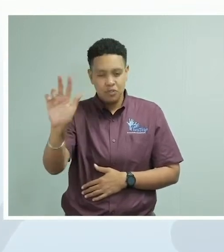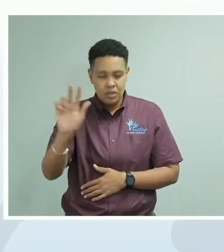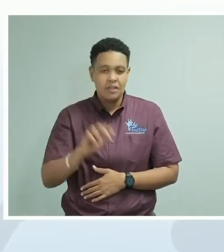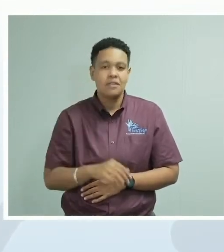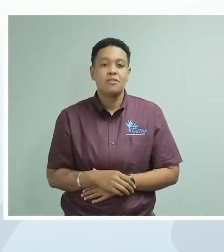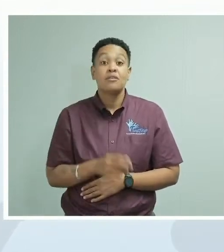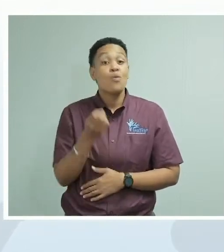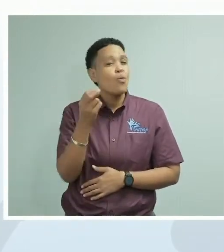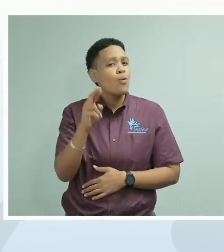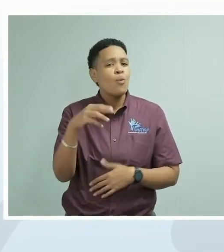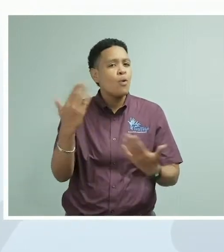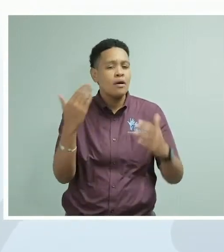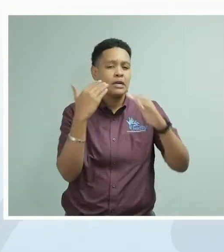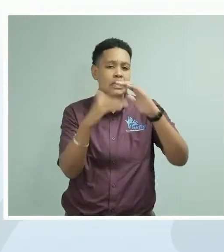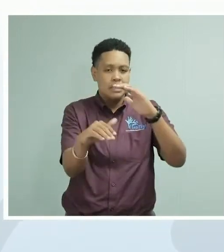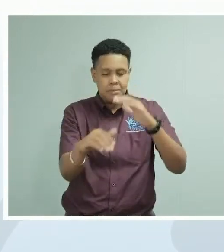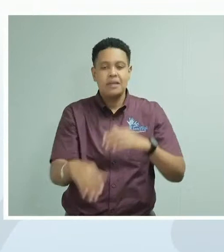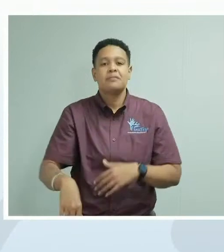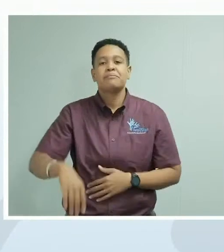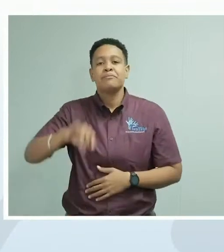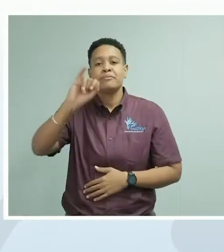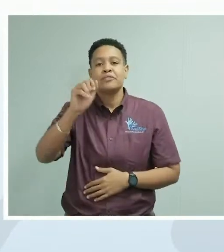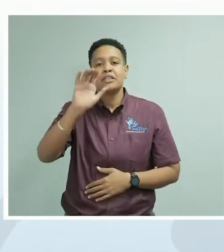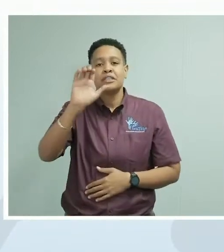876-618-1133, or email